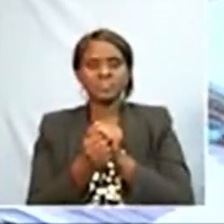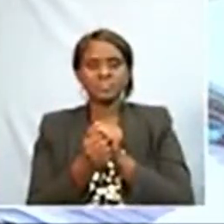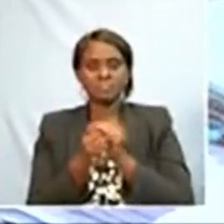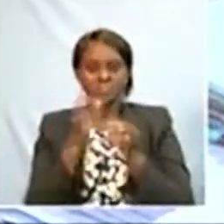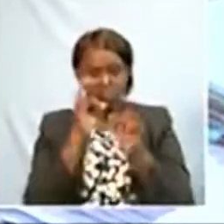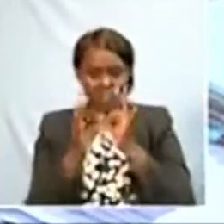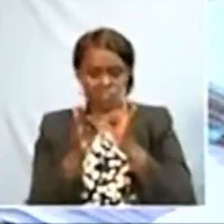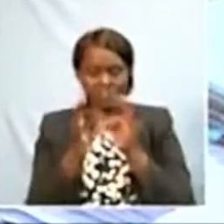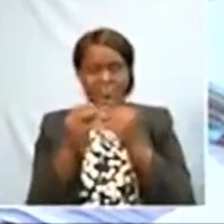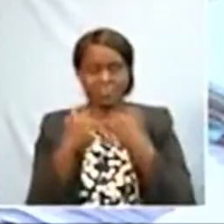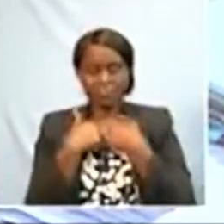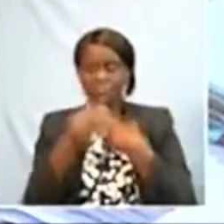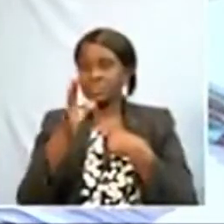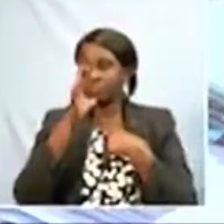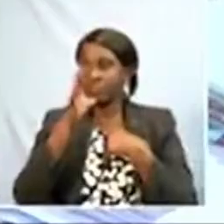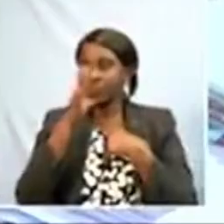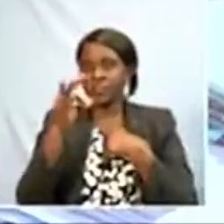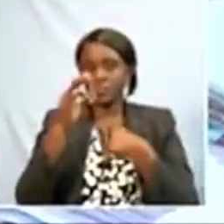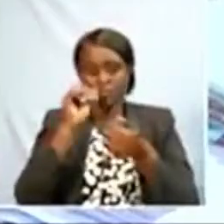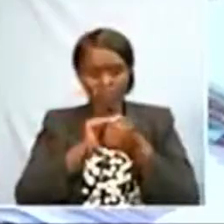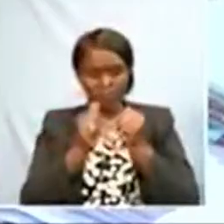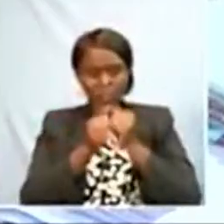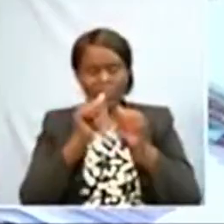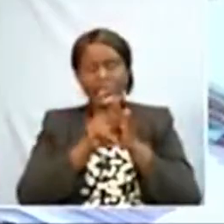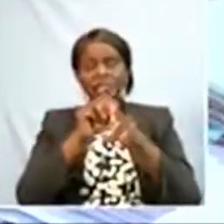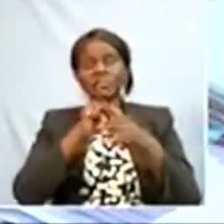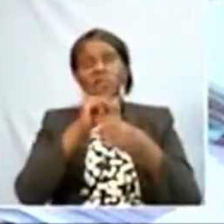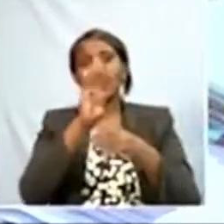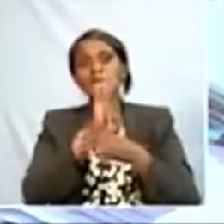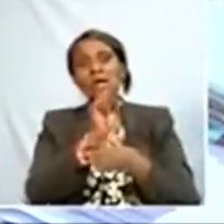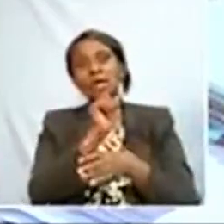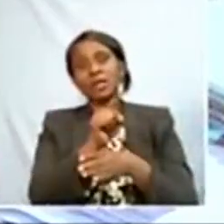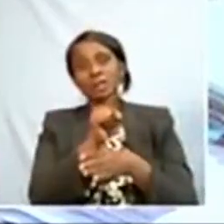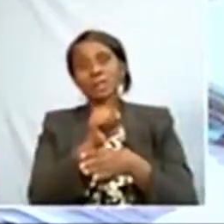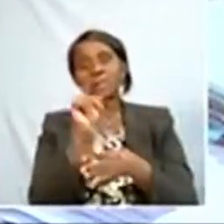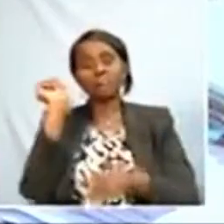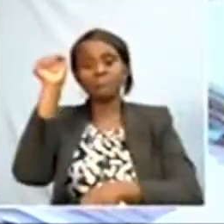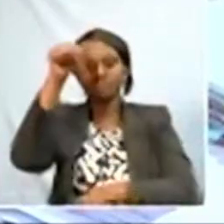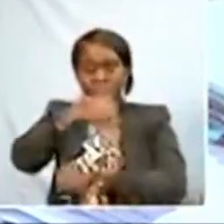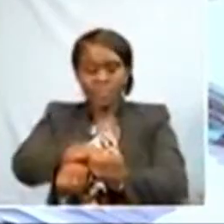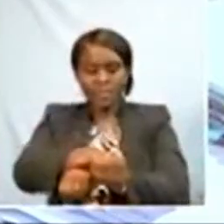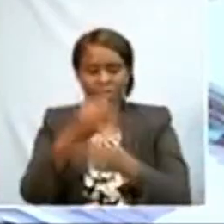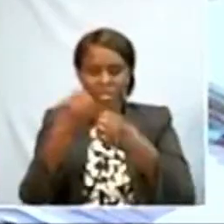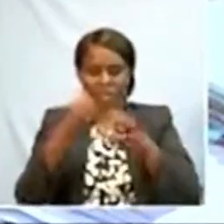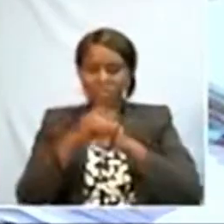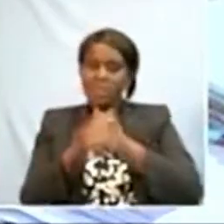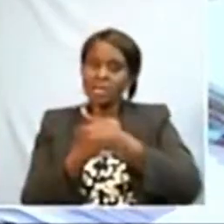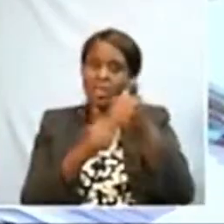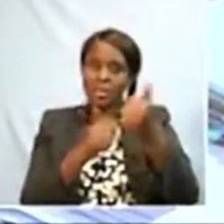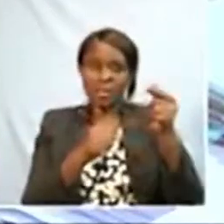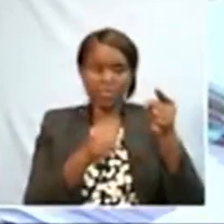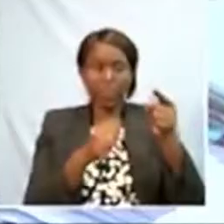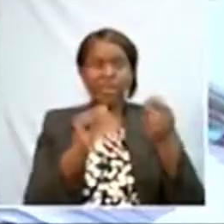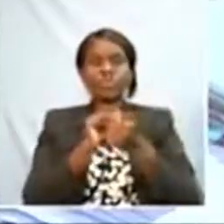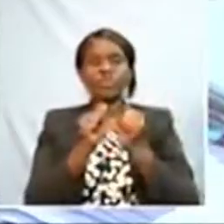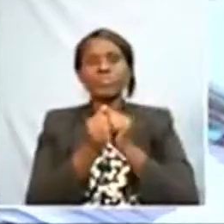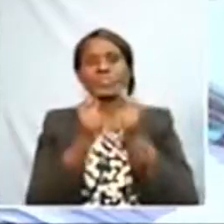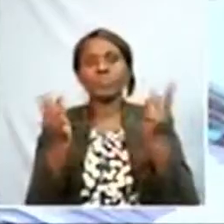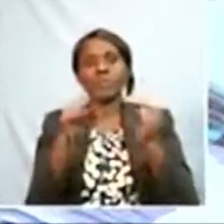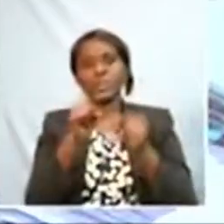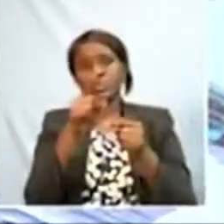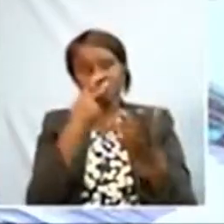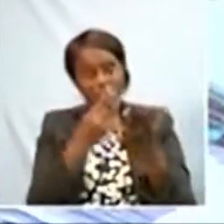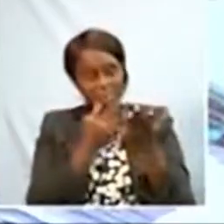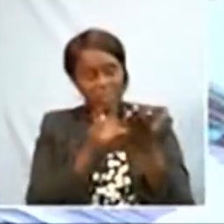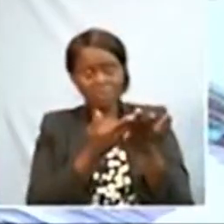If there is a mother of queries is in MBALA, we have beaten even these others, they're a problem. And when you look